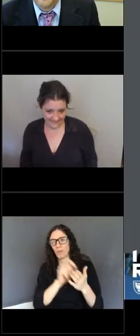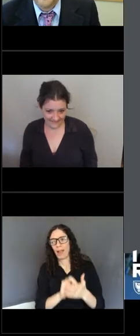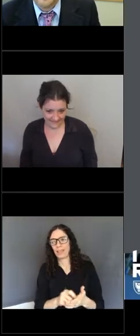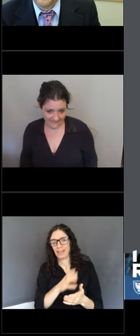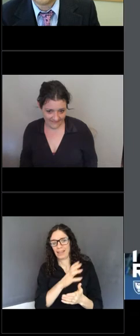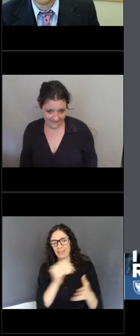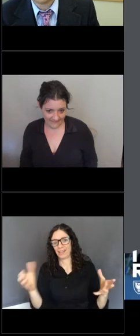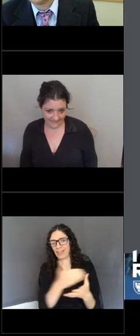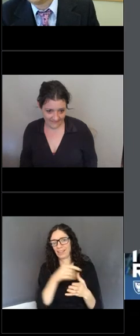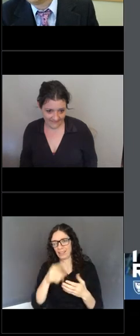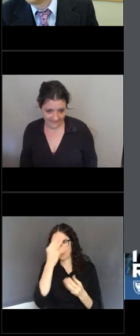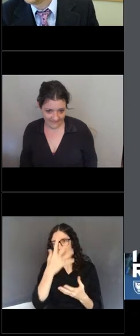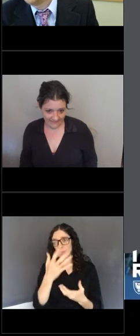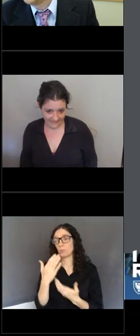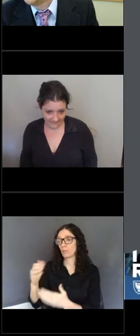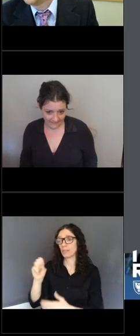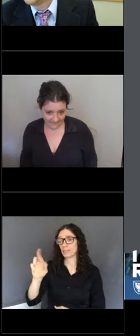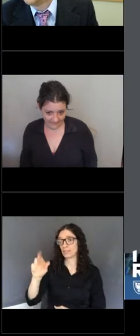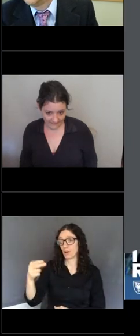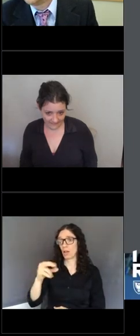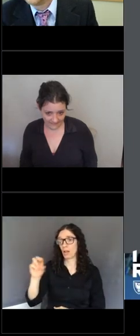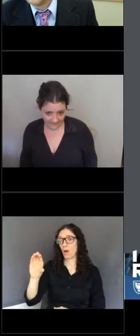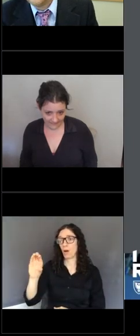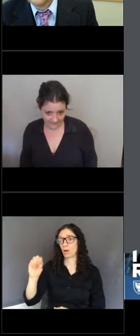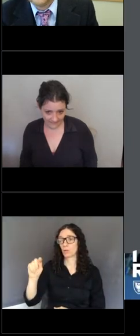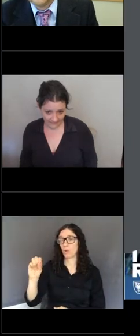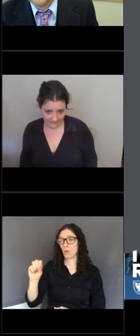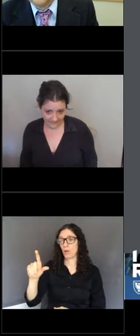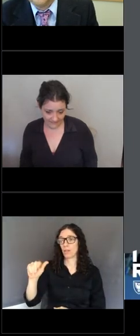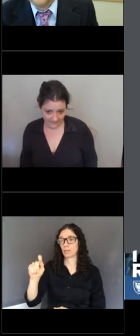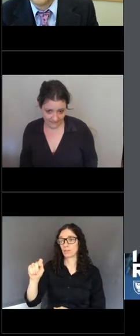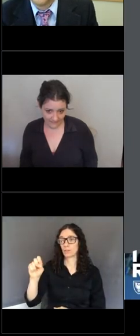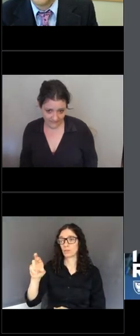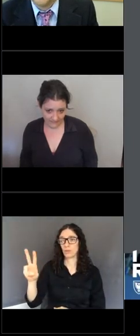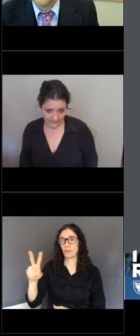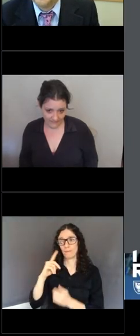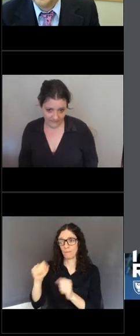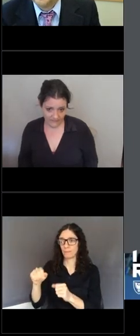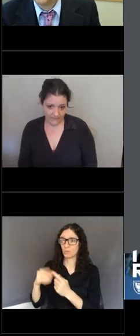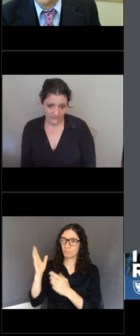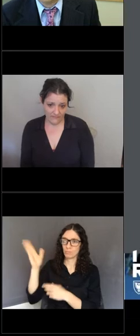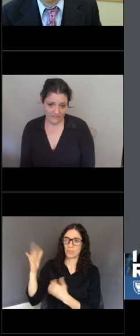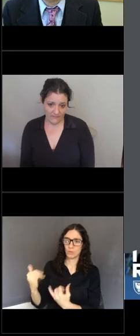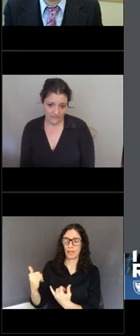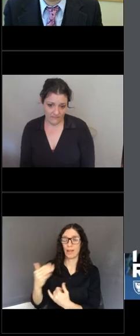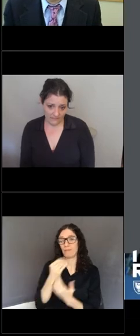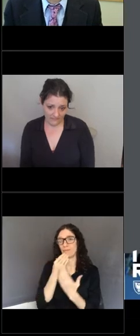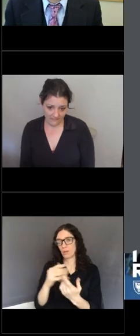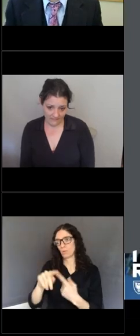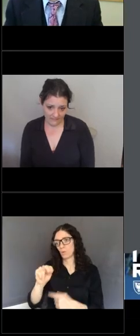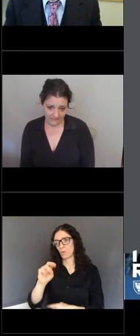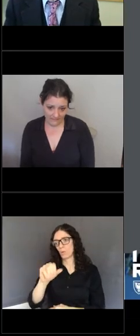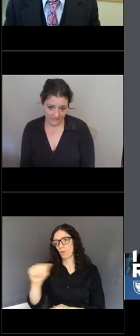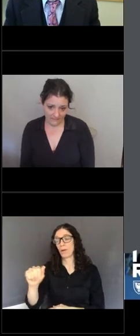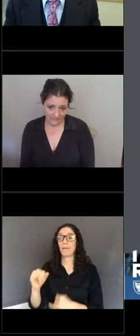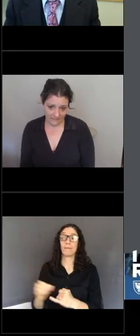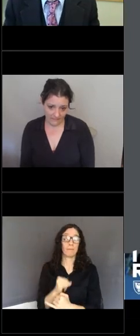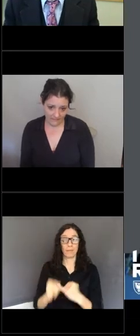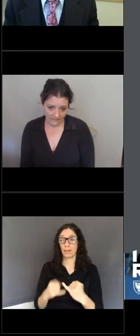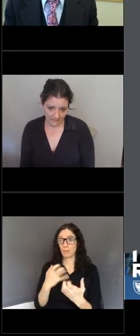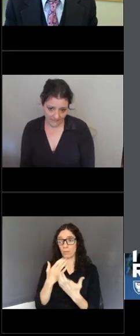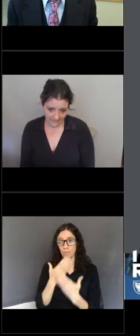thank Sarah and the Octo Listserv for this opportunity to be able to present, as well as Noah. And finally, I'd like to thank Aline